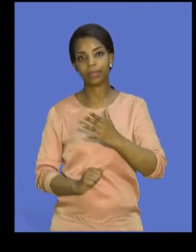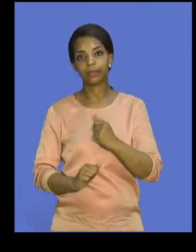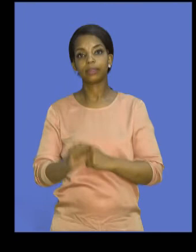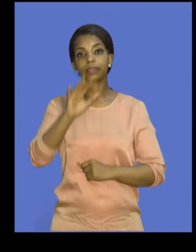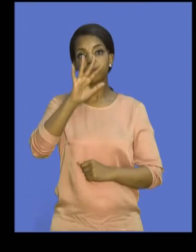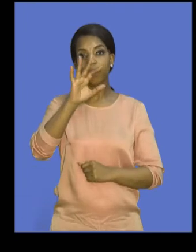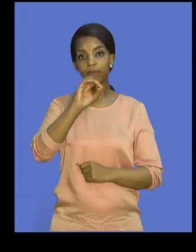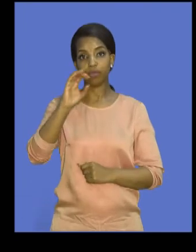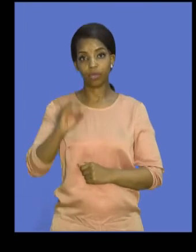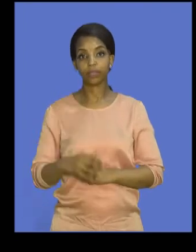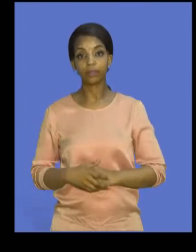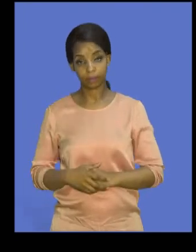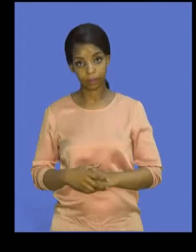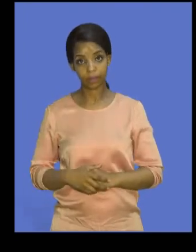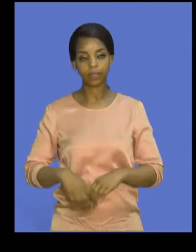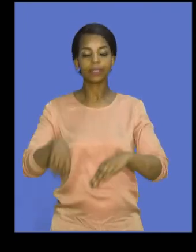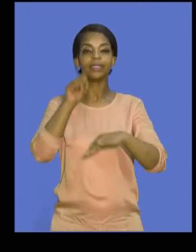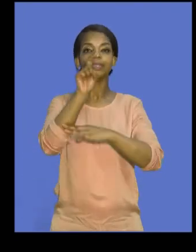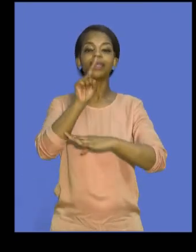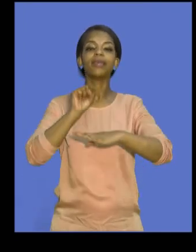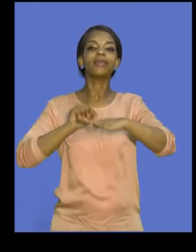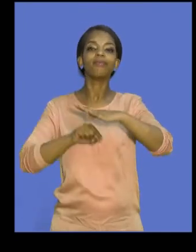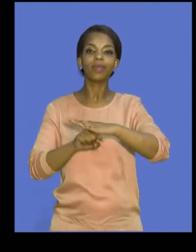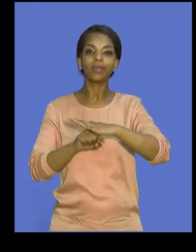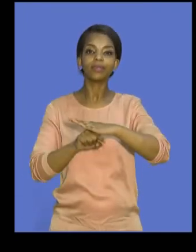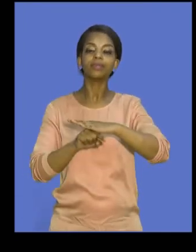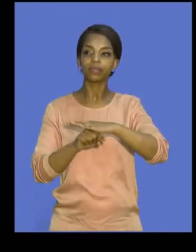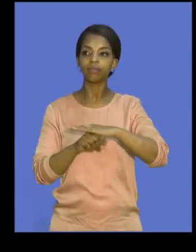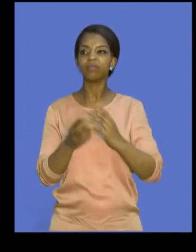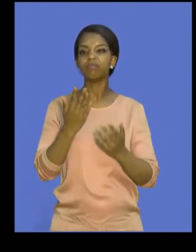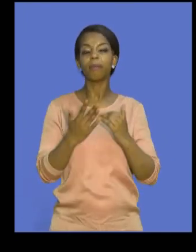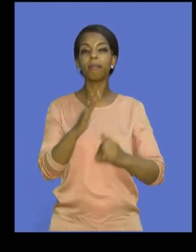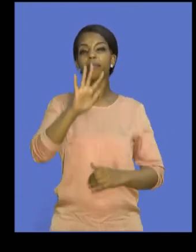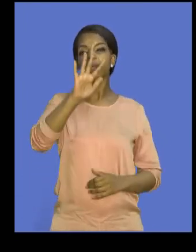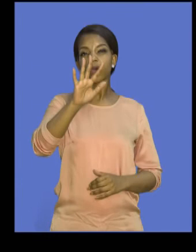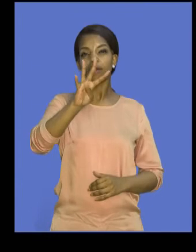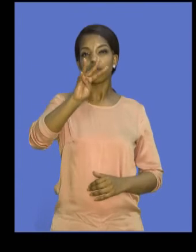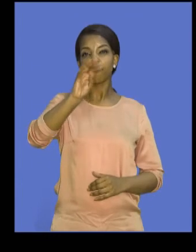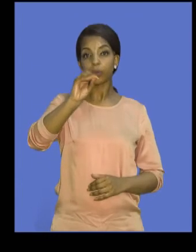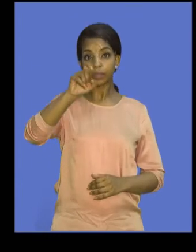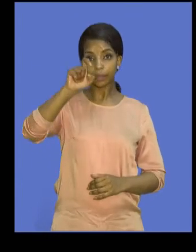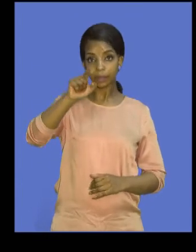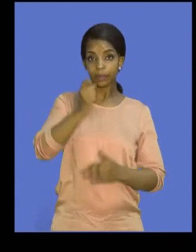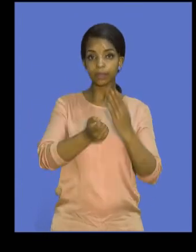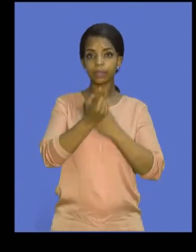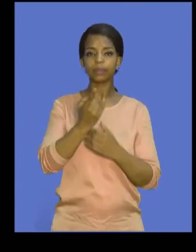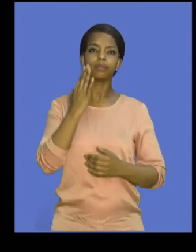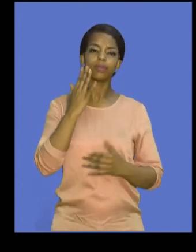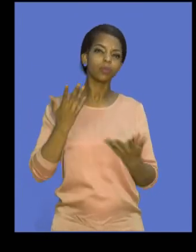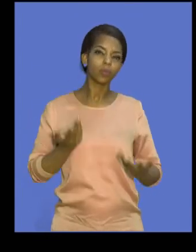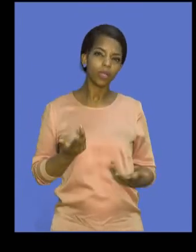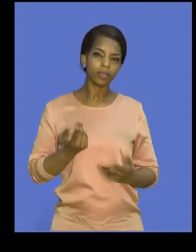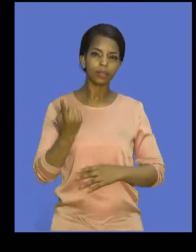divided by the 540, they had it on day 5. The 500, they had it on,